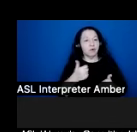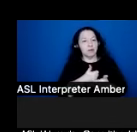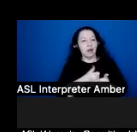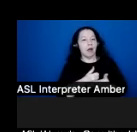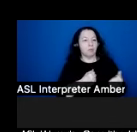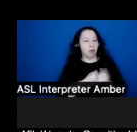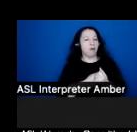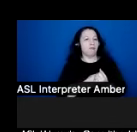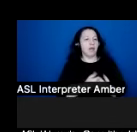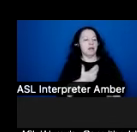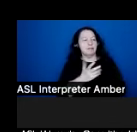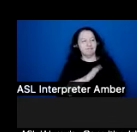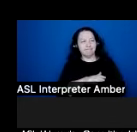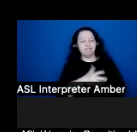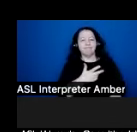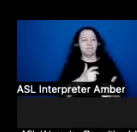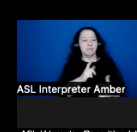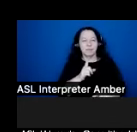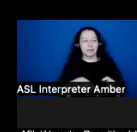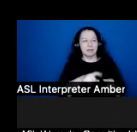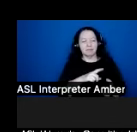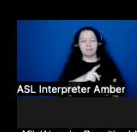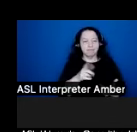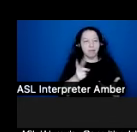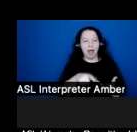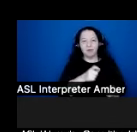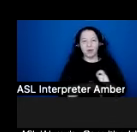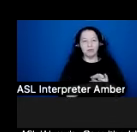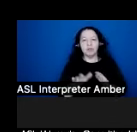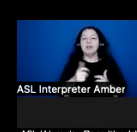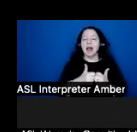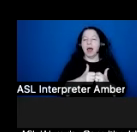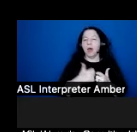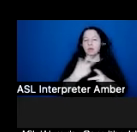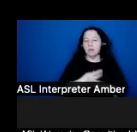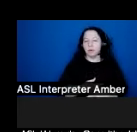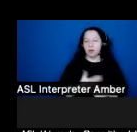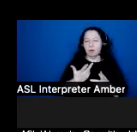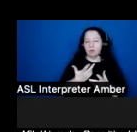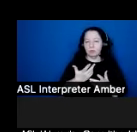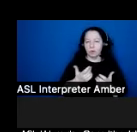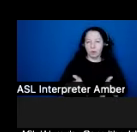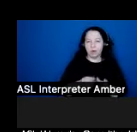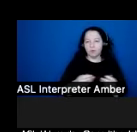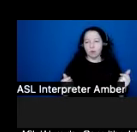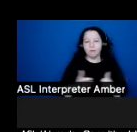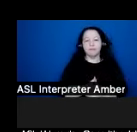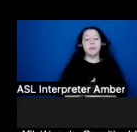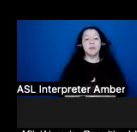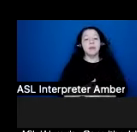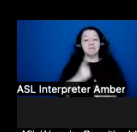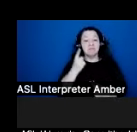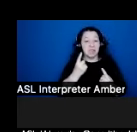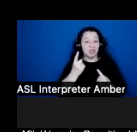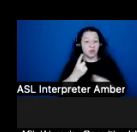about how to work around that. And then taking into consideration time limits to file